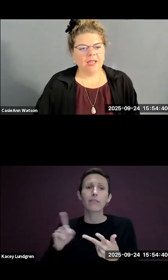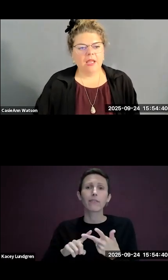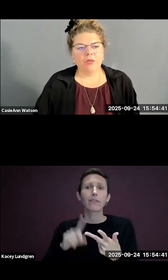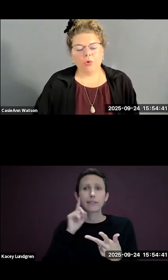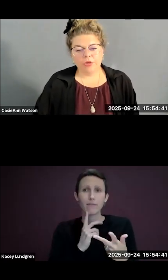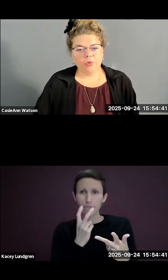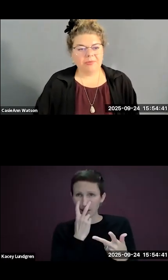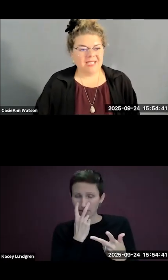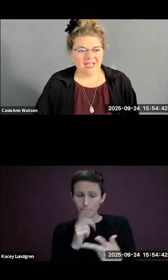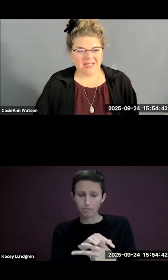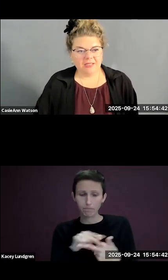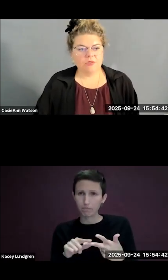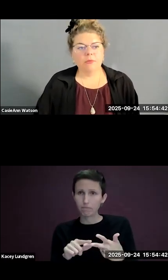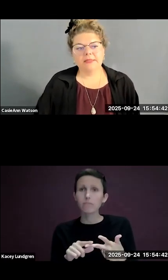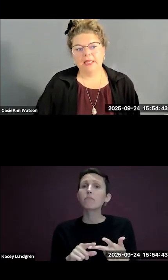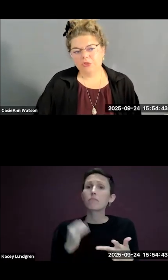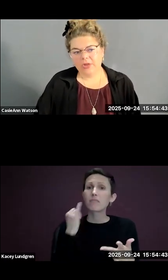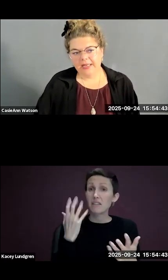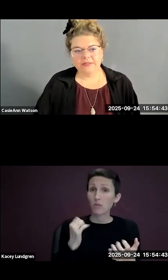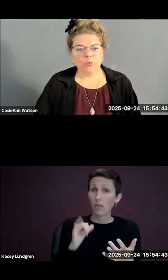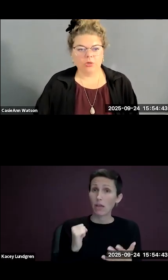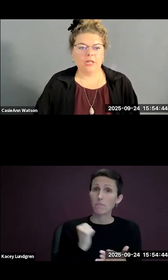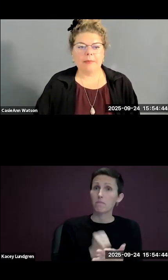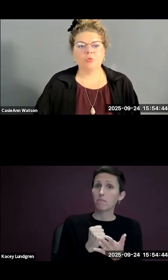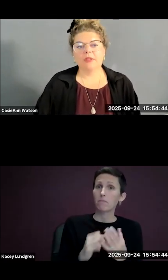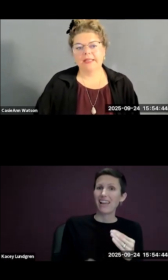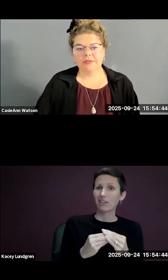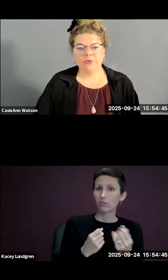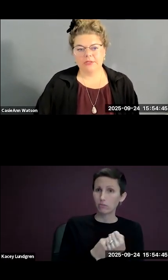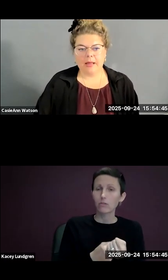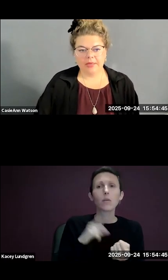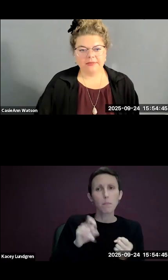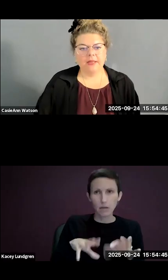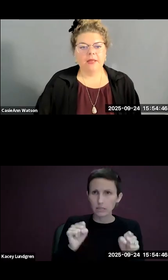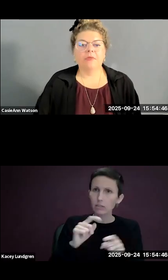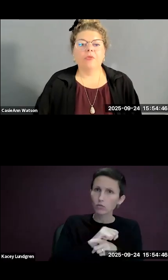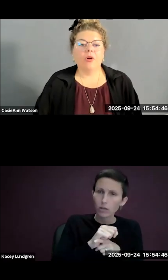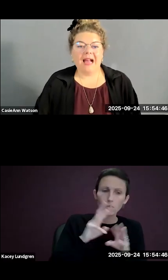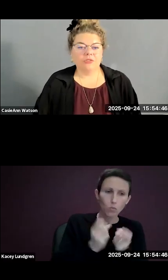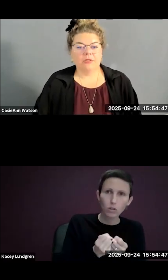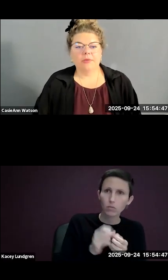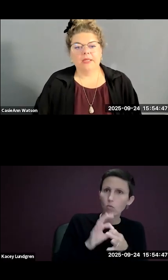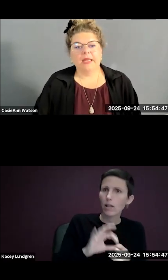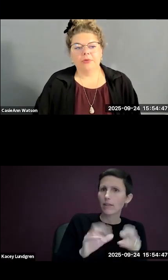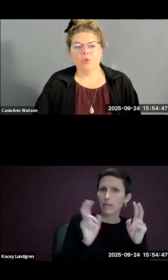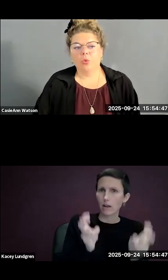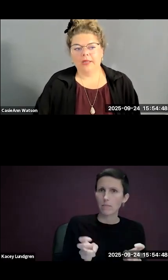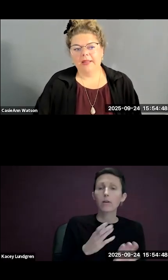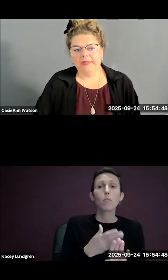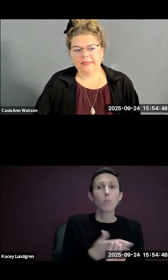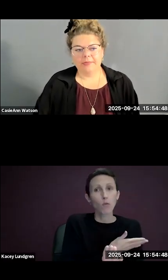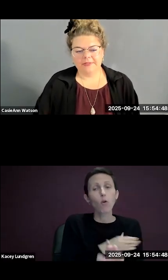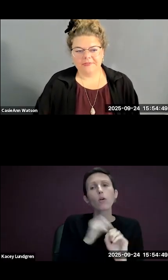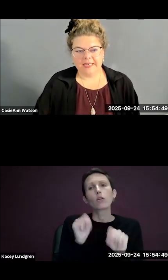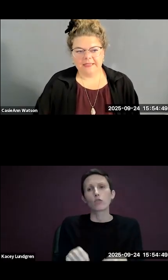endorsements. In order to obtain these, you must take trainings and workshops related to the topics before actually being able to